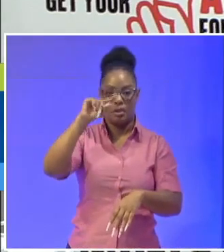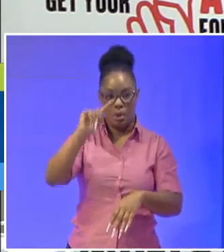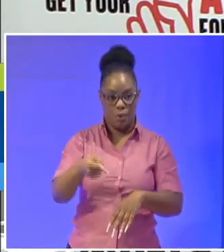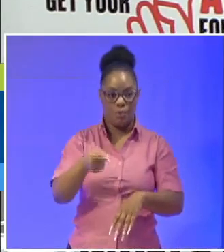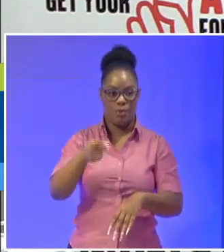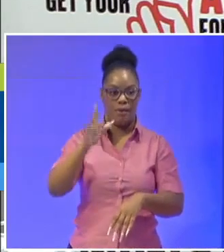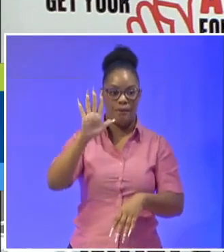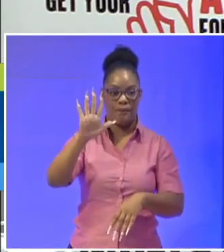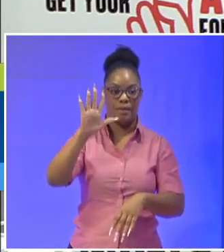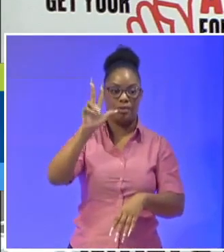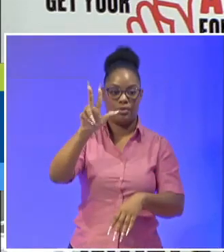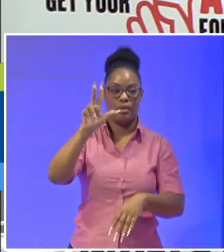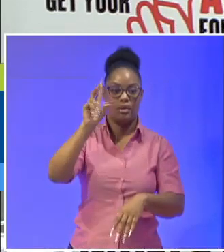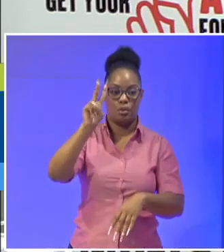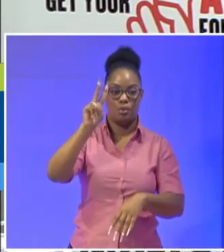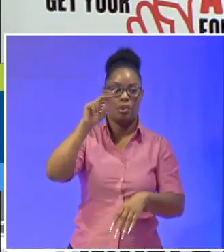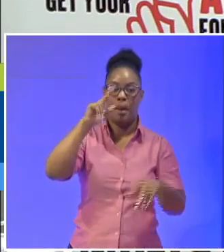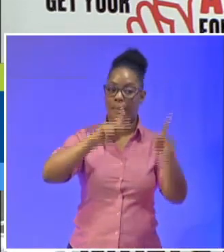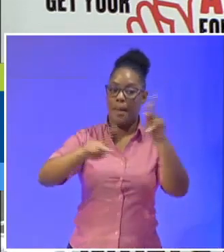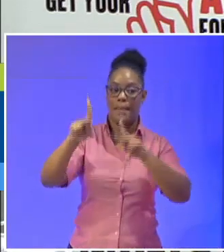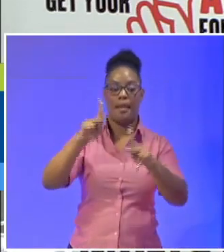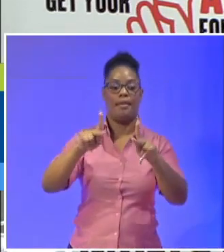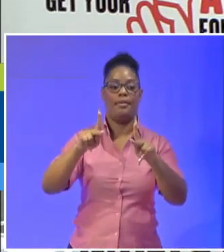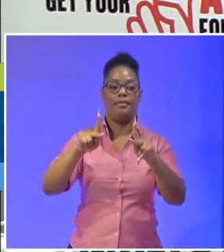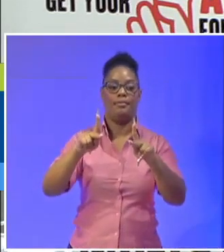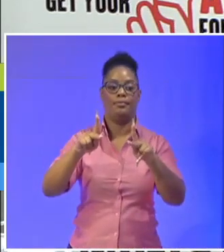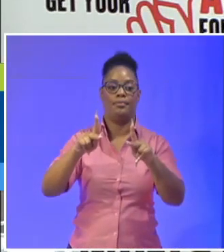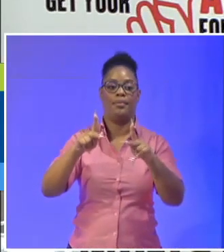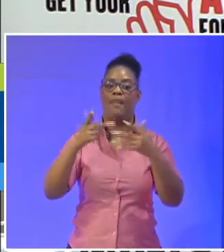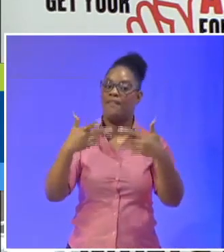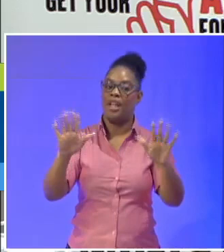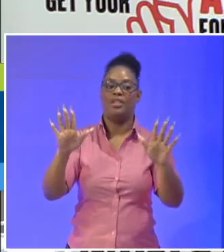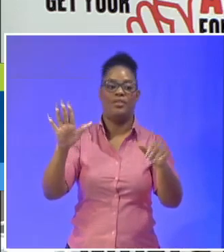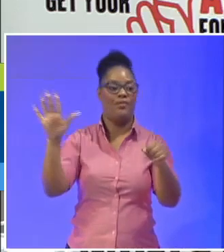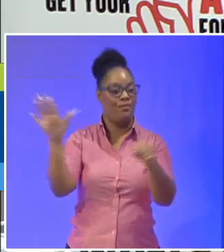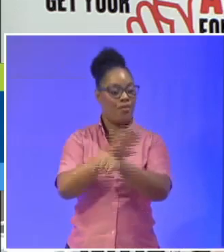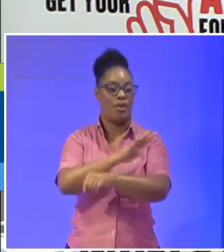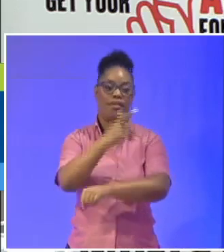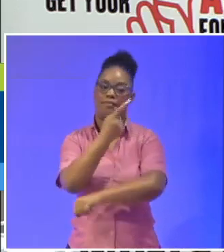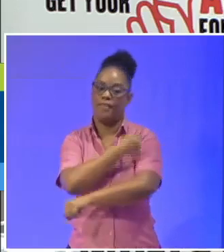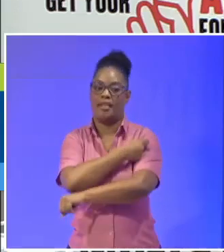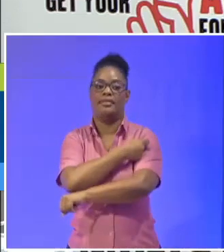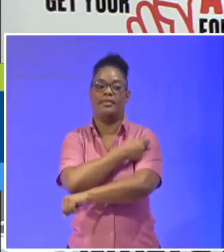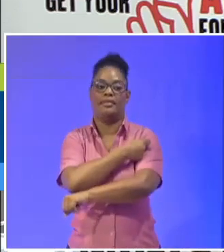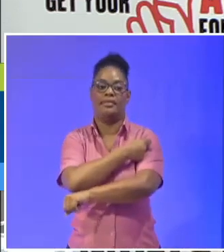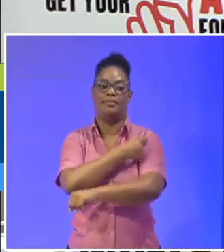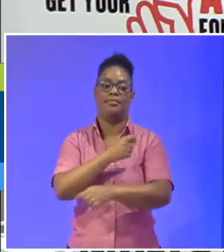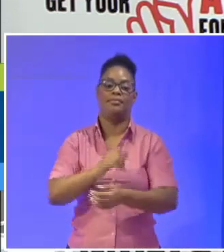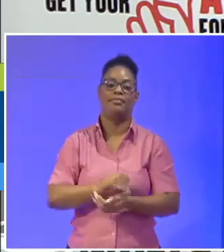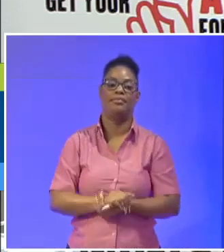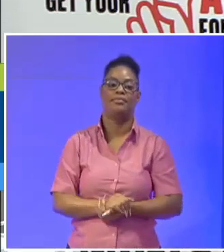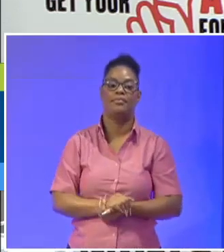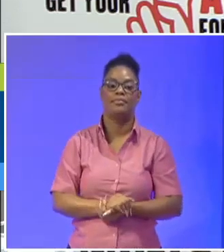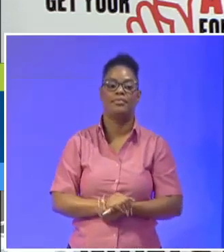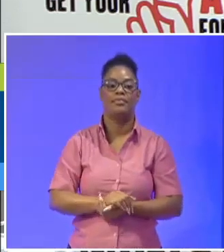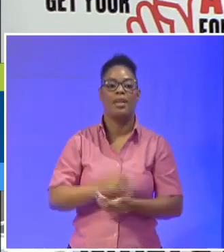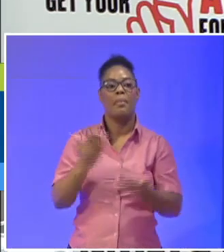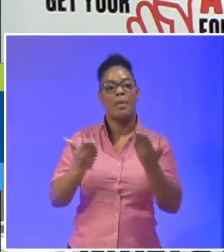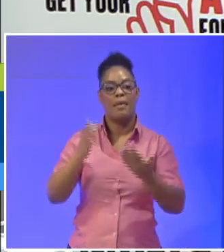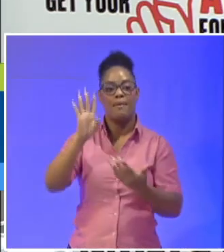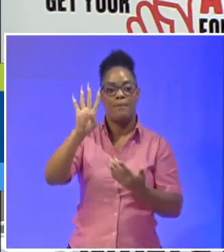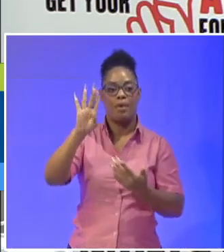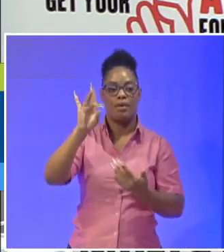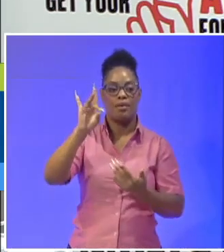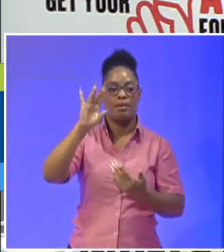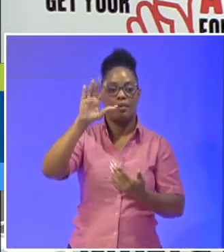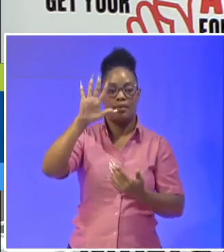679,532 persons have finished their vaccination regime, which is 48.5% of the